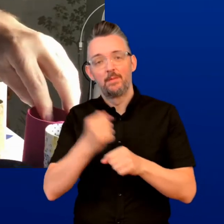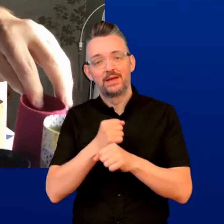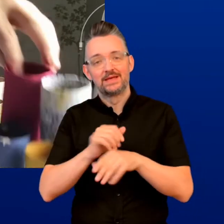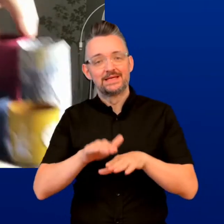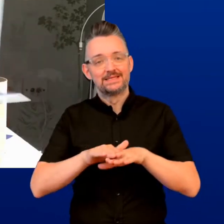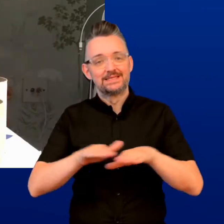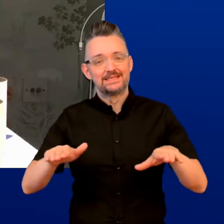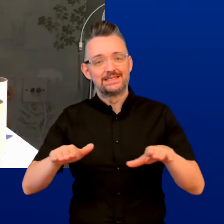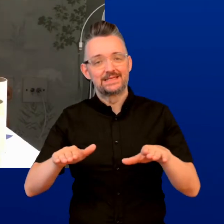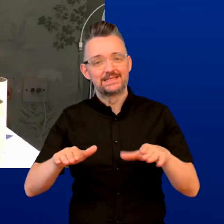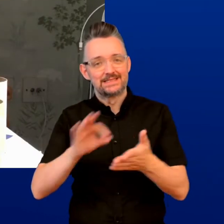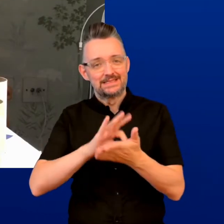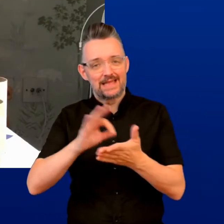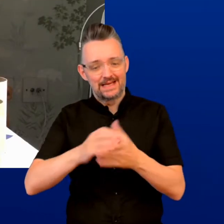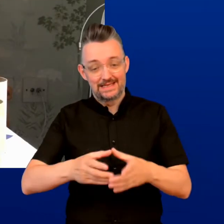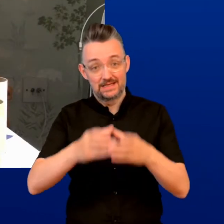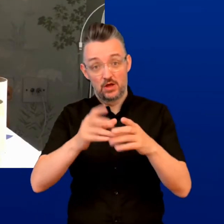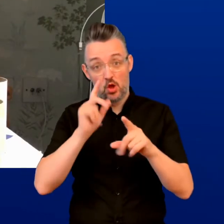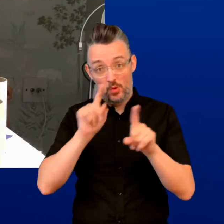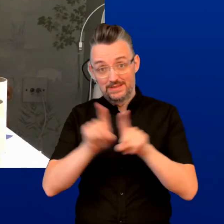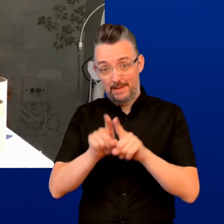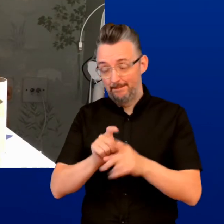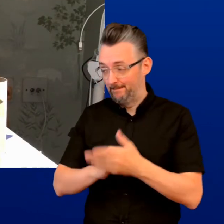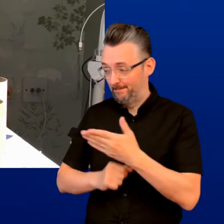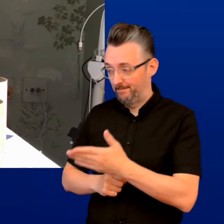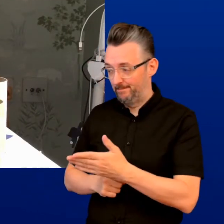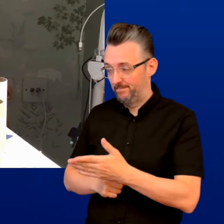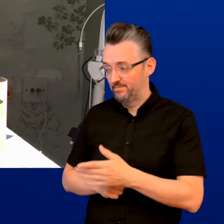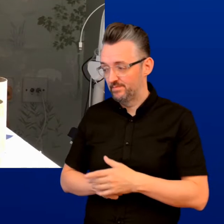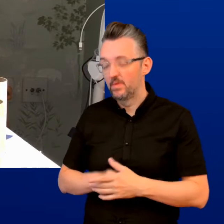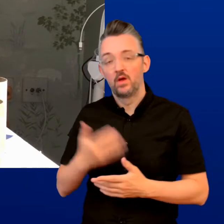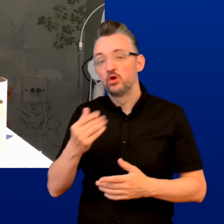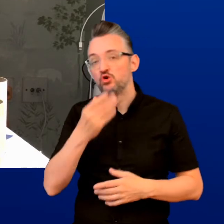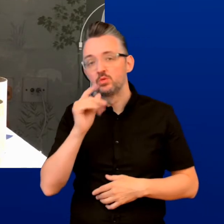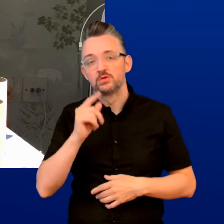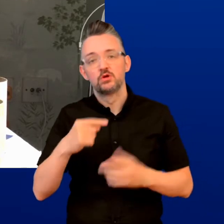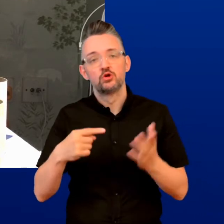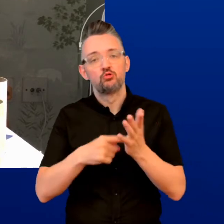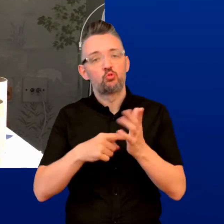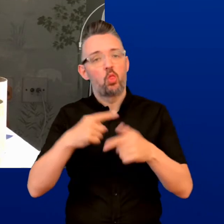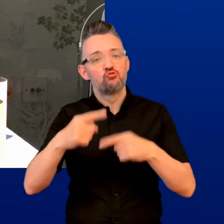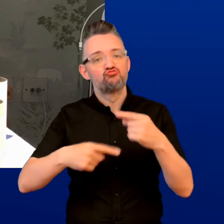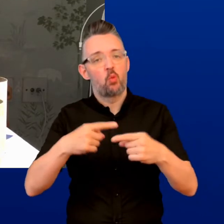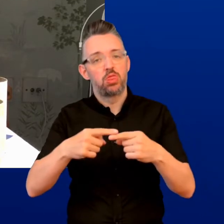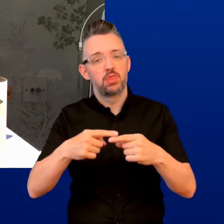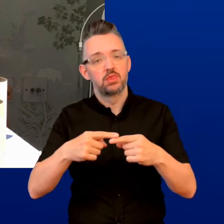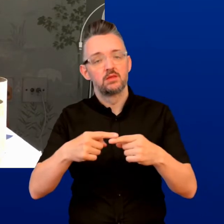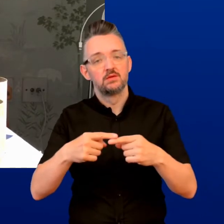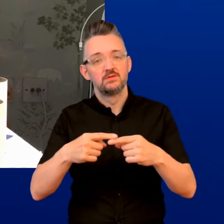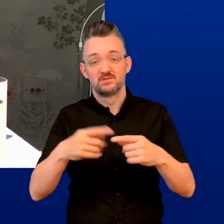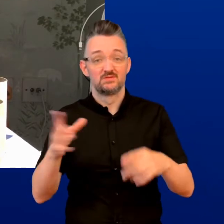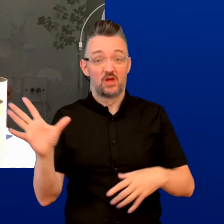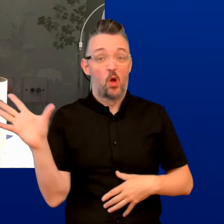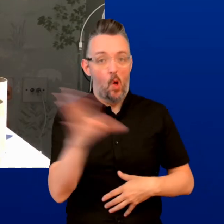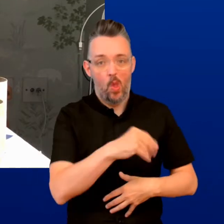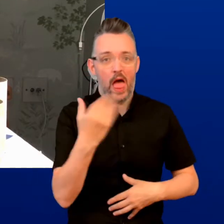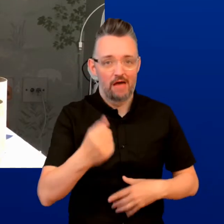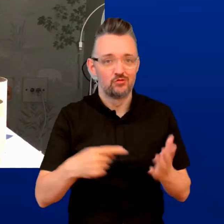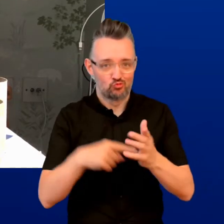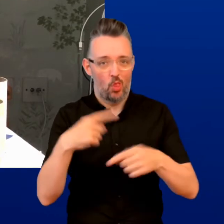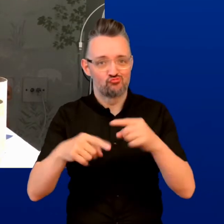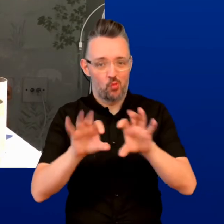desk tidies, and it looks like this. Now it's done with toilet roll that you get in your toilet. Everybody has